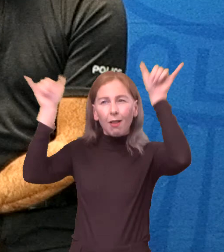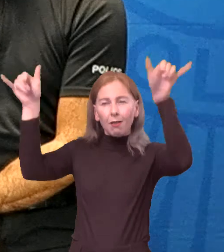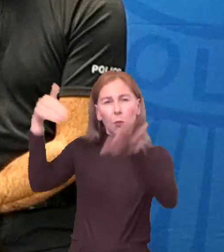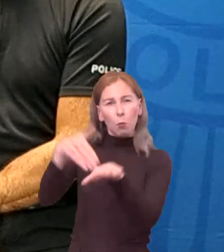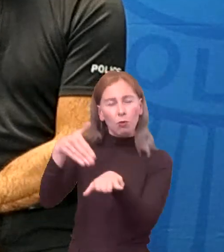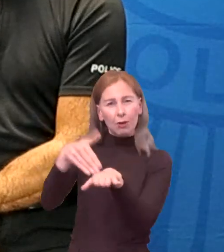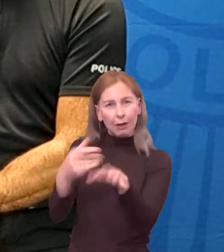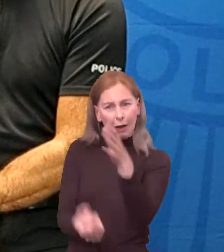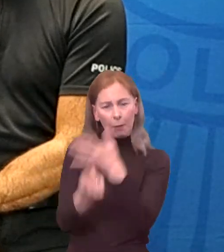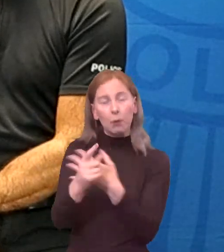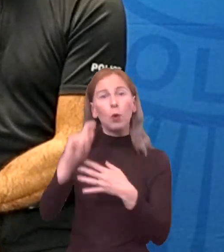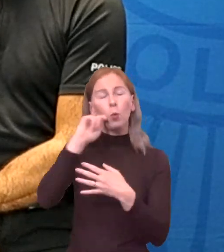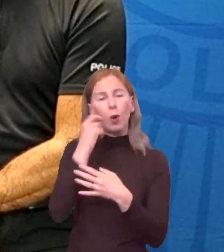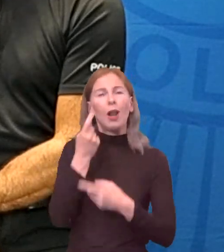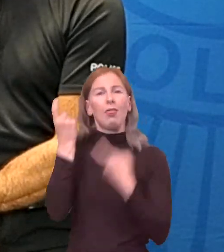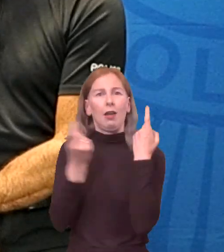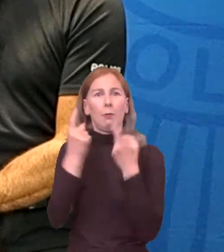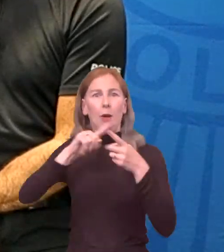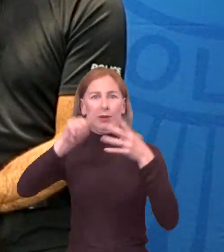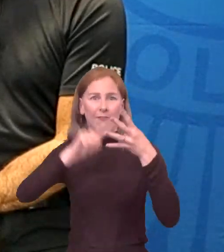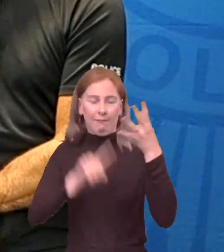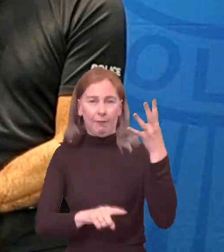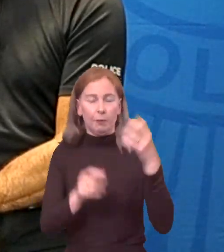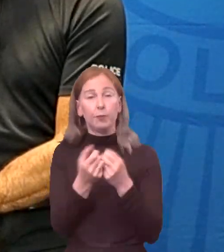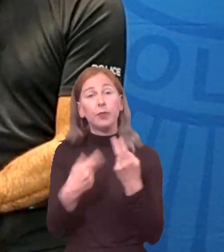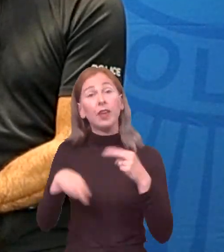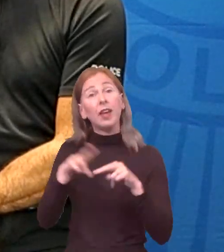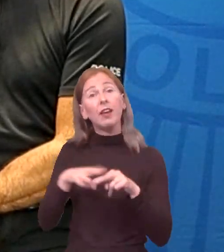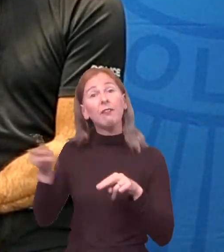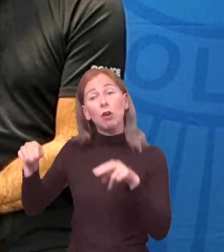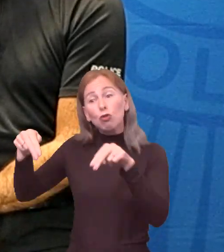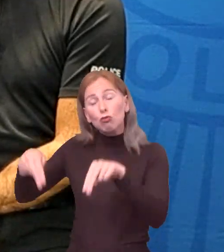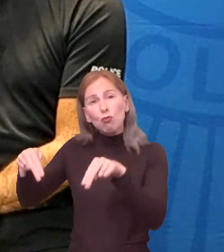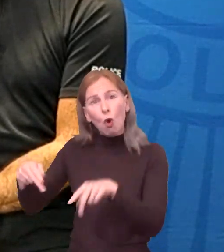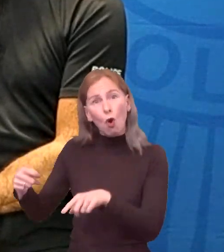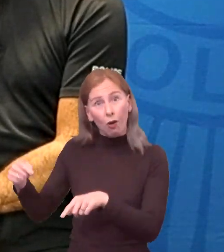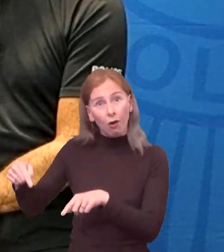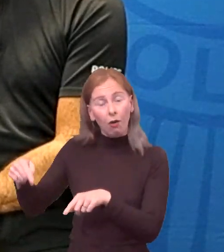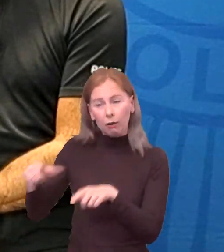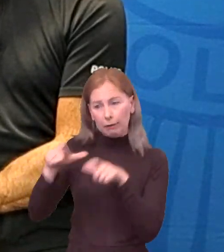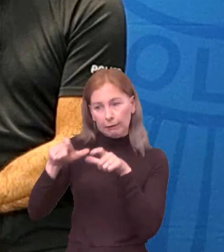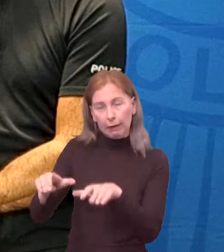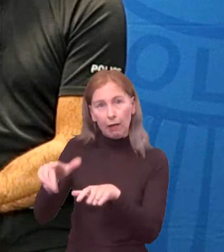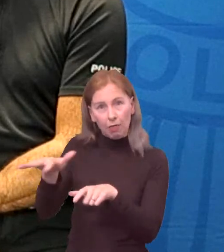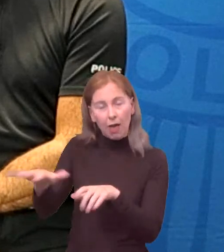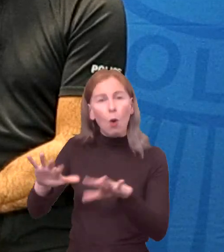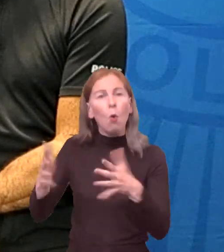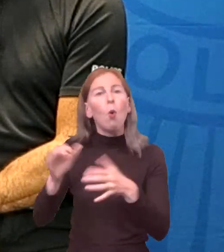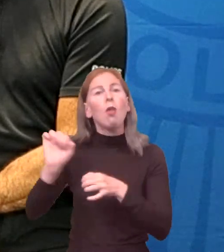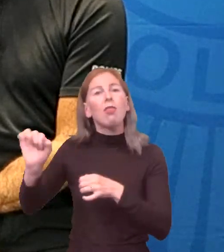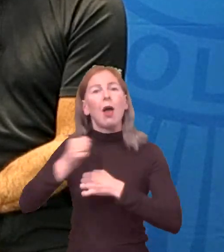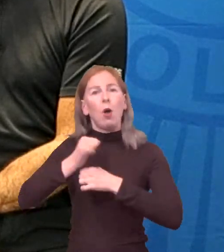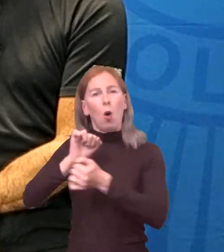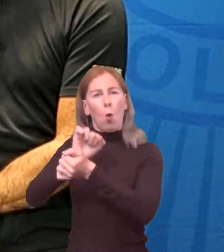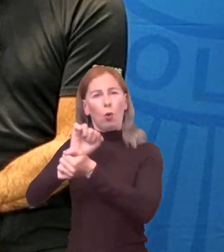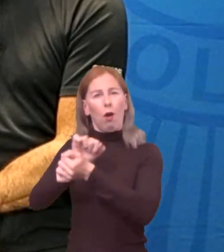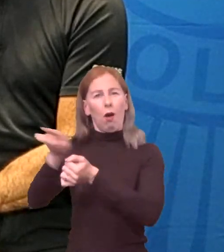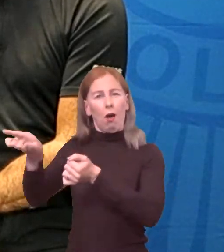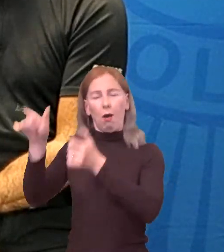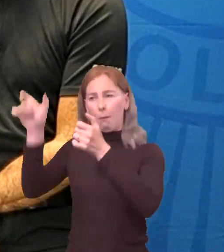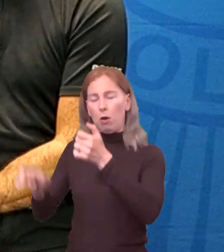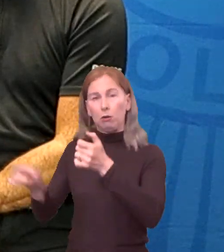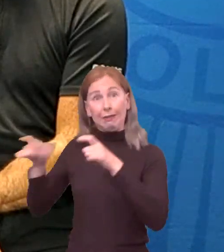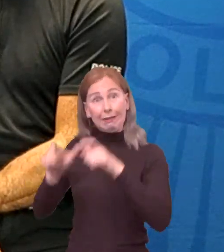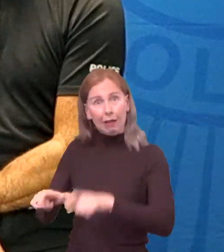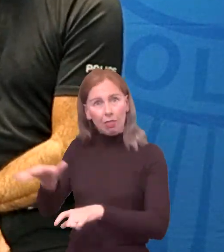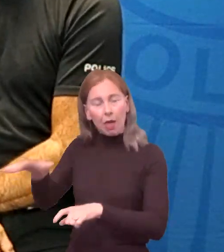into account. If the dog or owner suspect is still on scene, we will probably be trying to